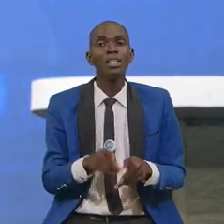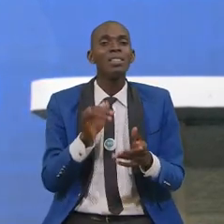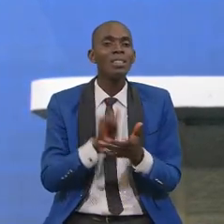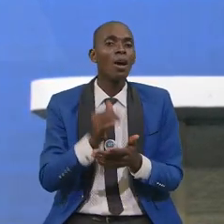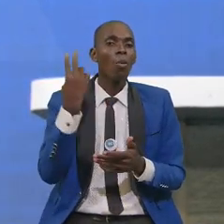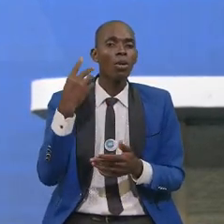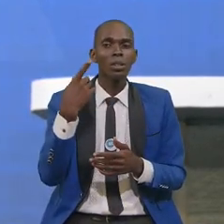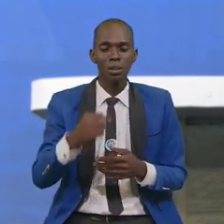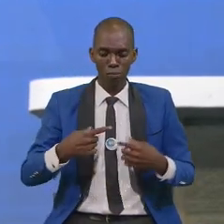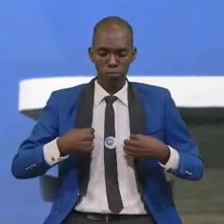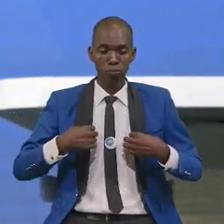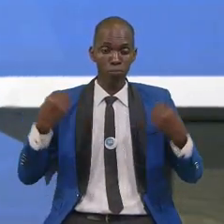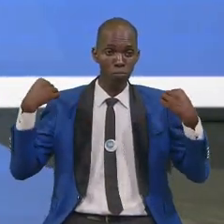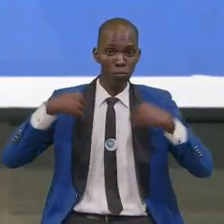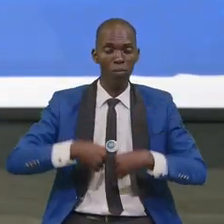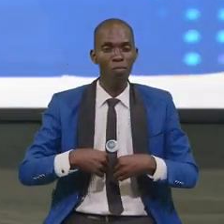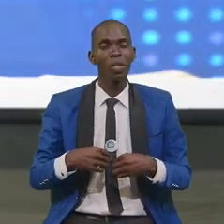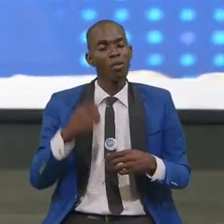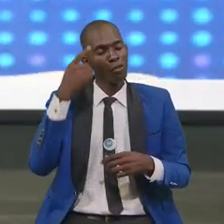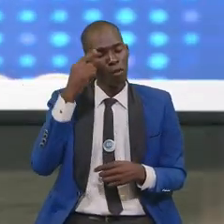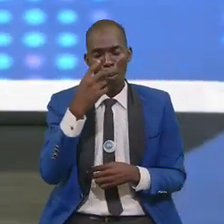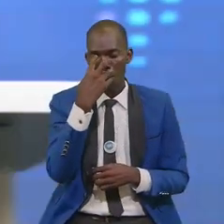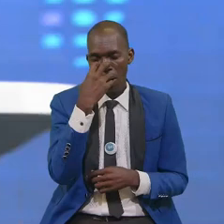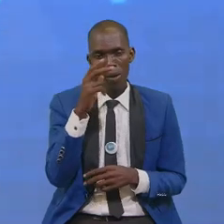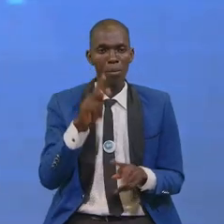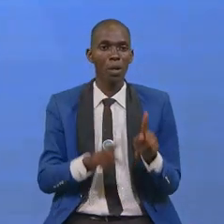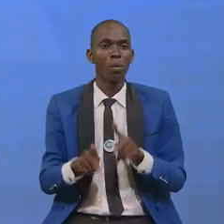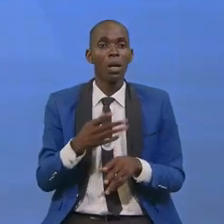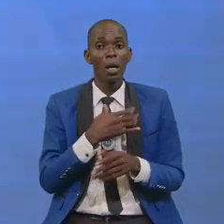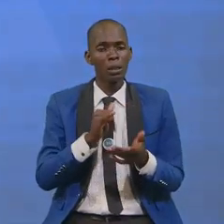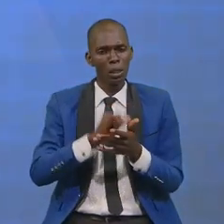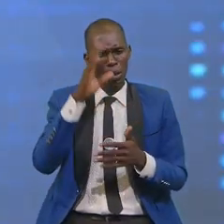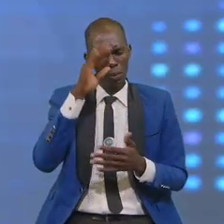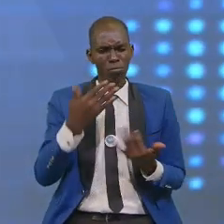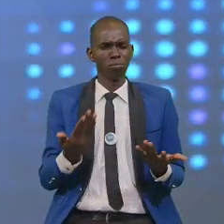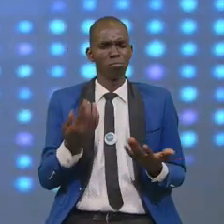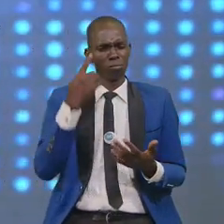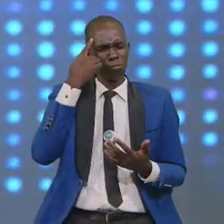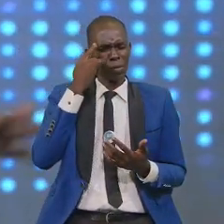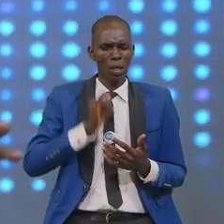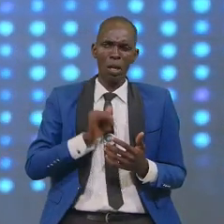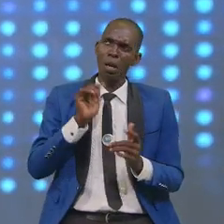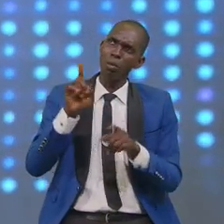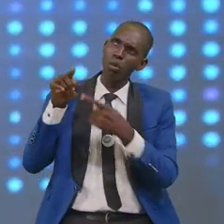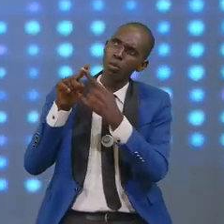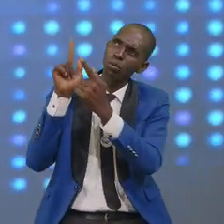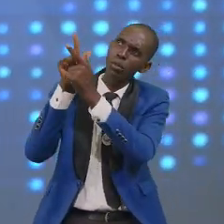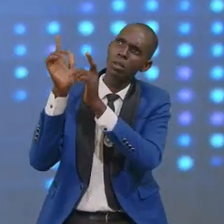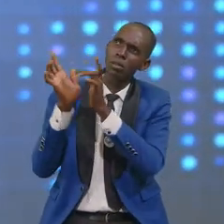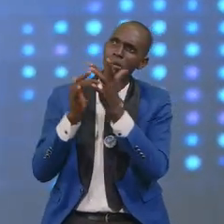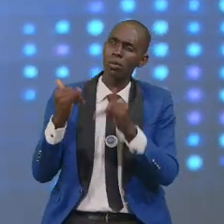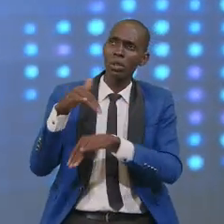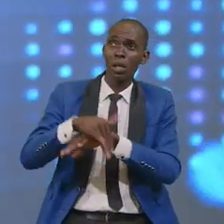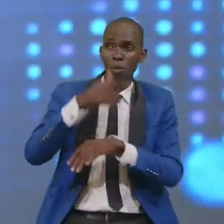and badge for blindness. He said, "I am going to Jesus tonight." Because of that,